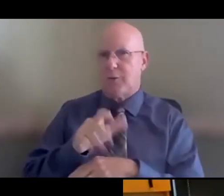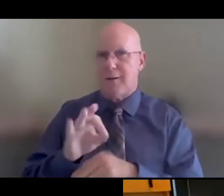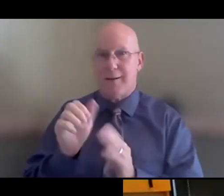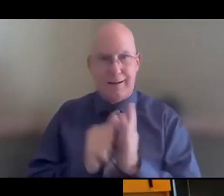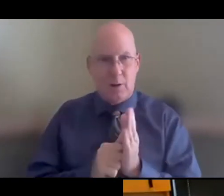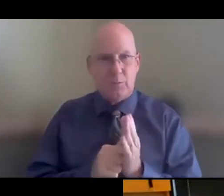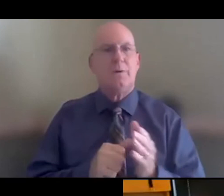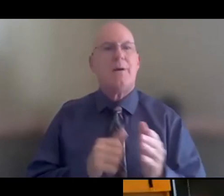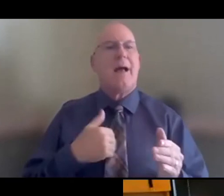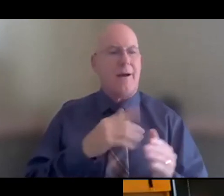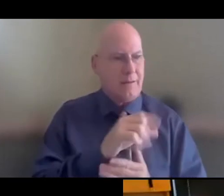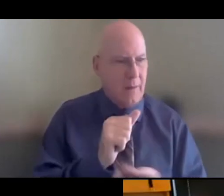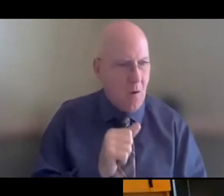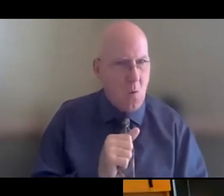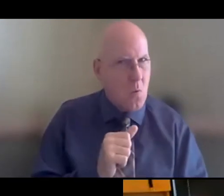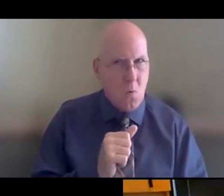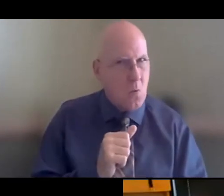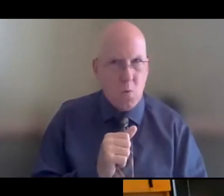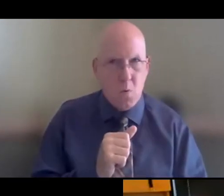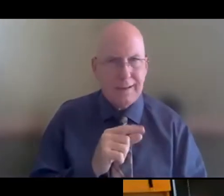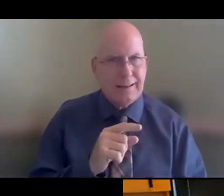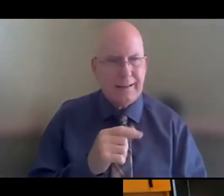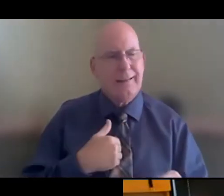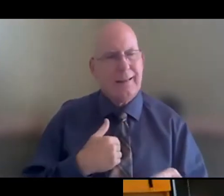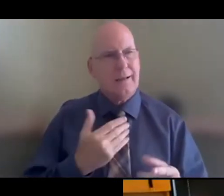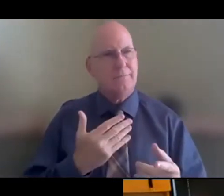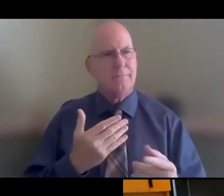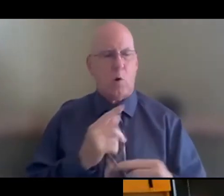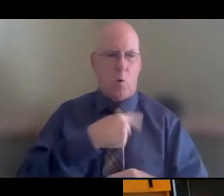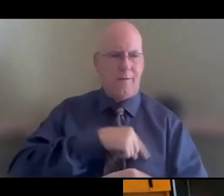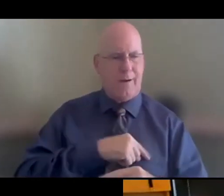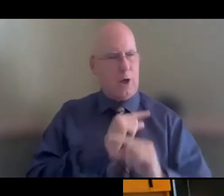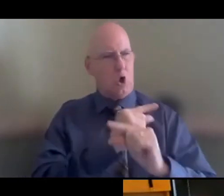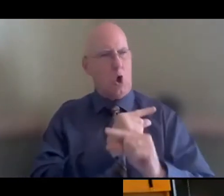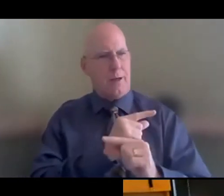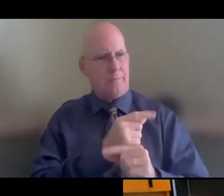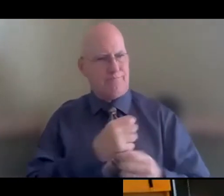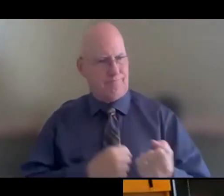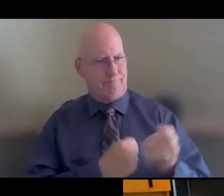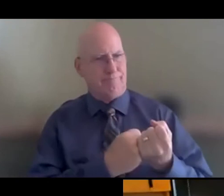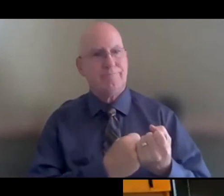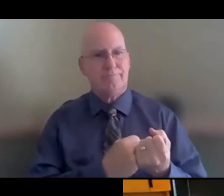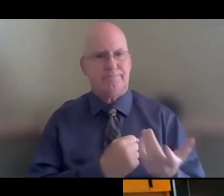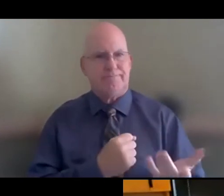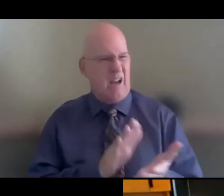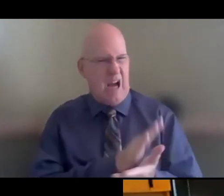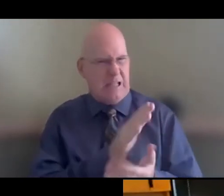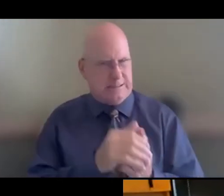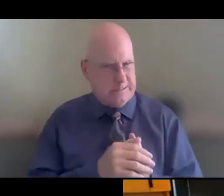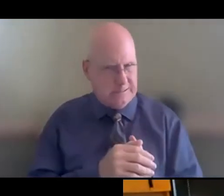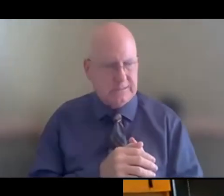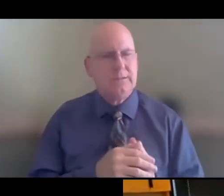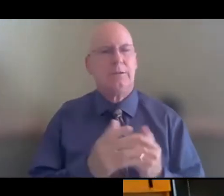has a disability that qualifies for a guardian advocacy or guardianship, and that's the process. Part of the process is to transition